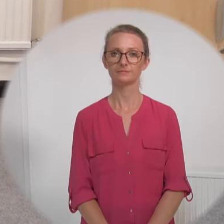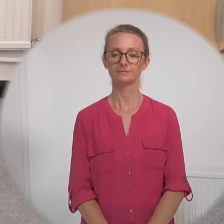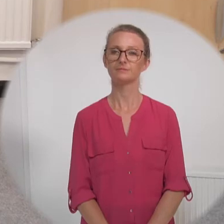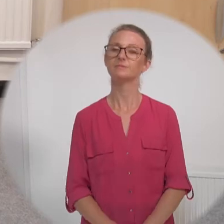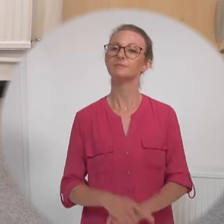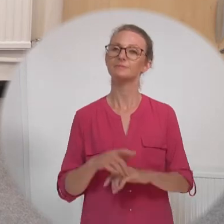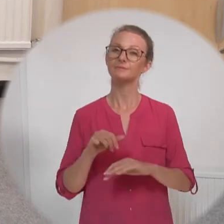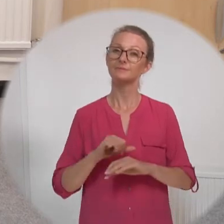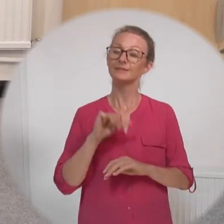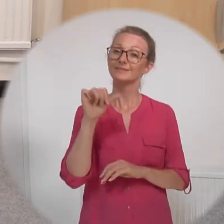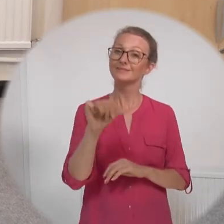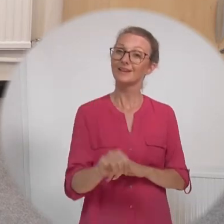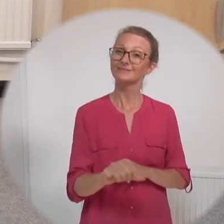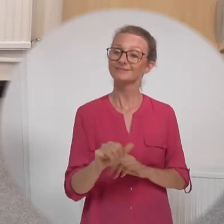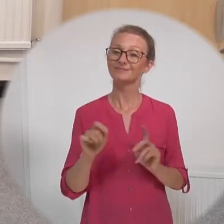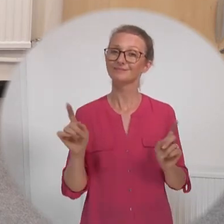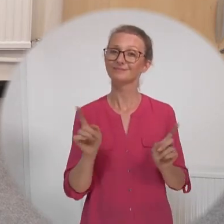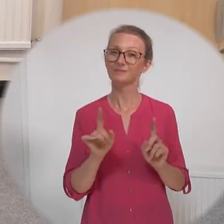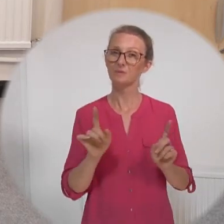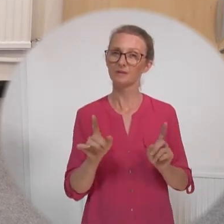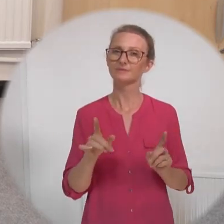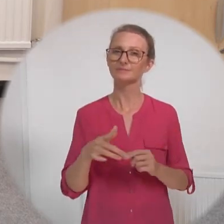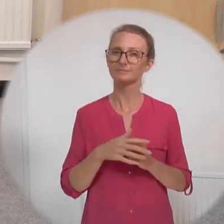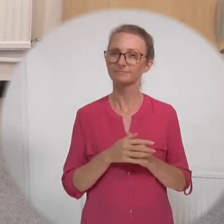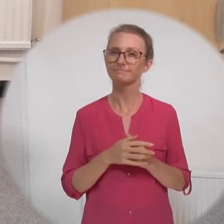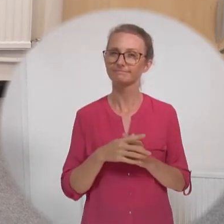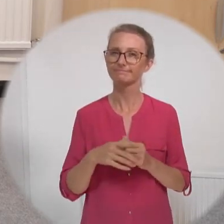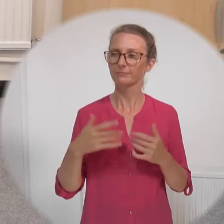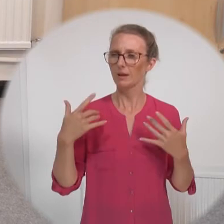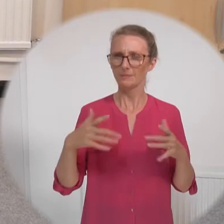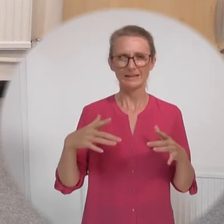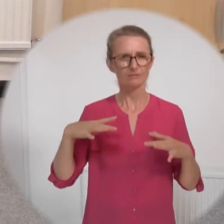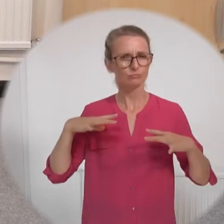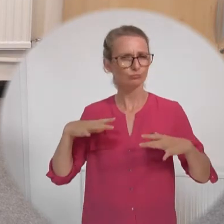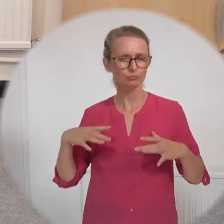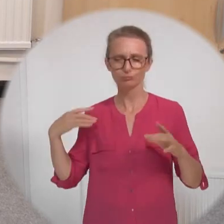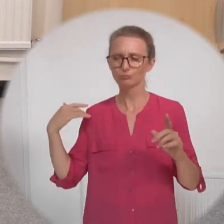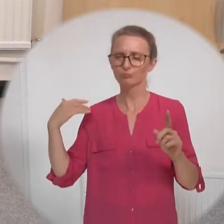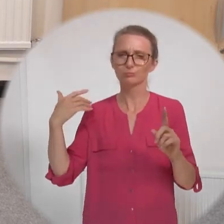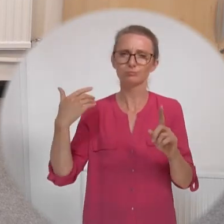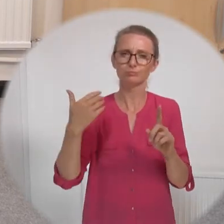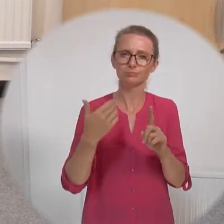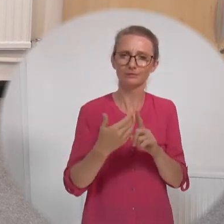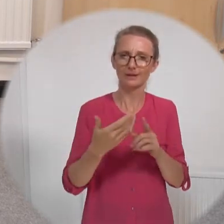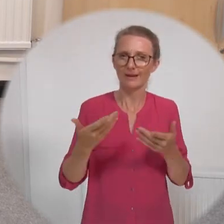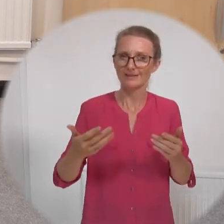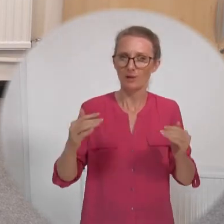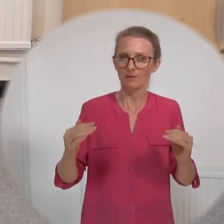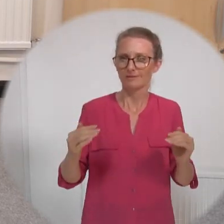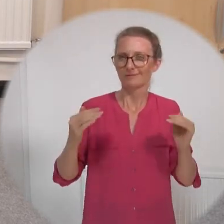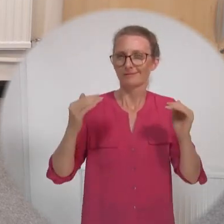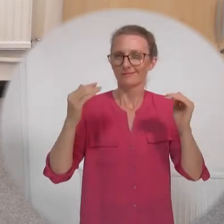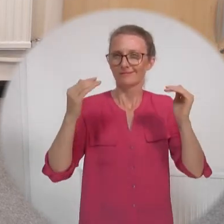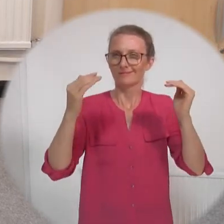The next exercise is a little more involved than what we've done so far, but I'm sure we'll manage.